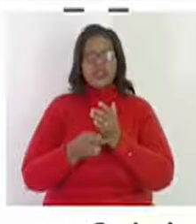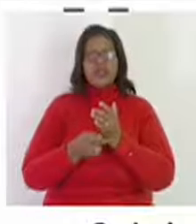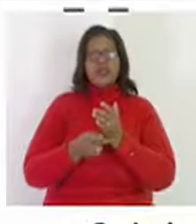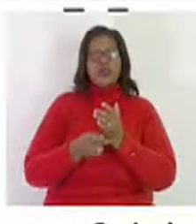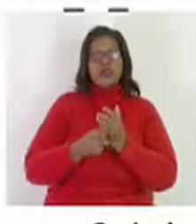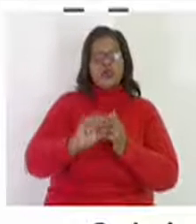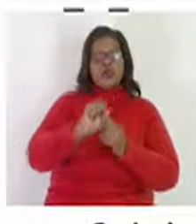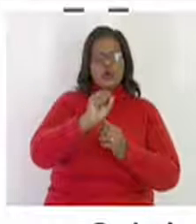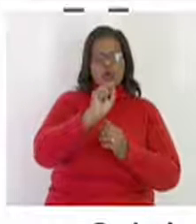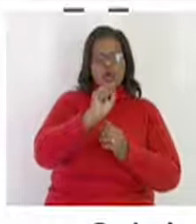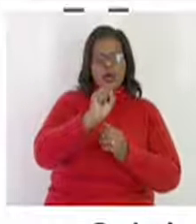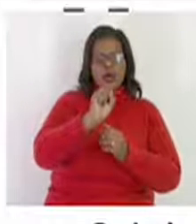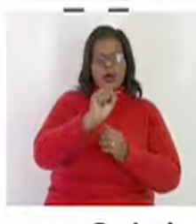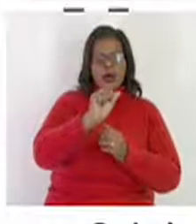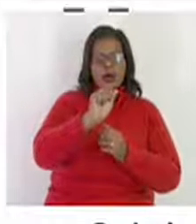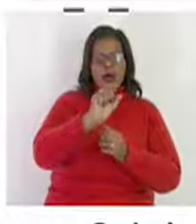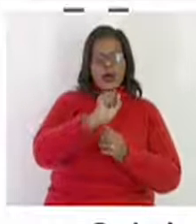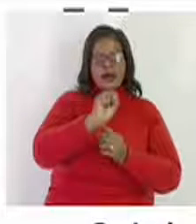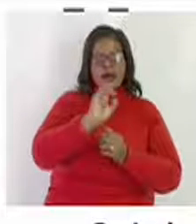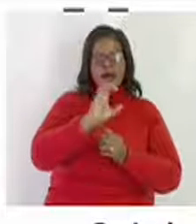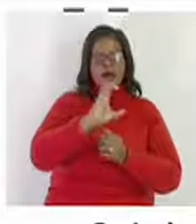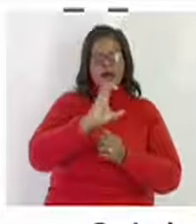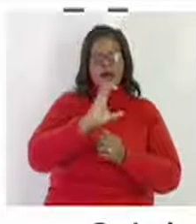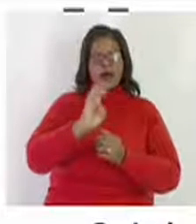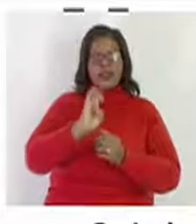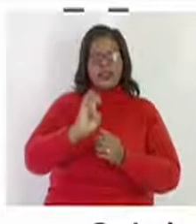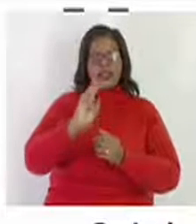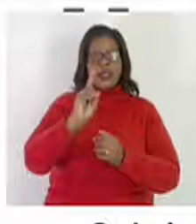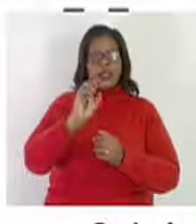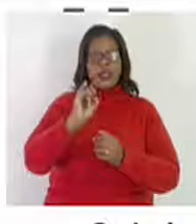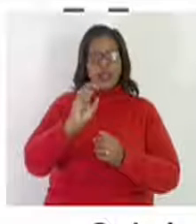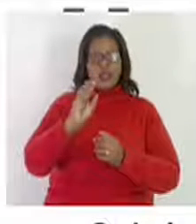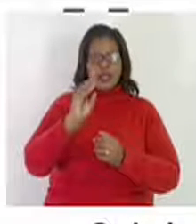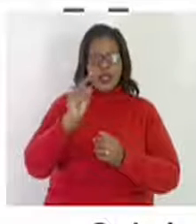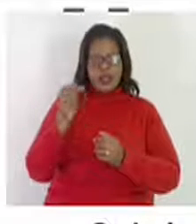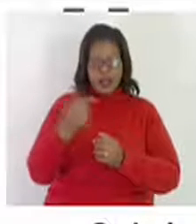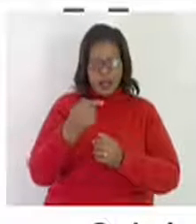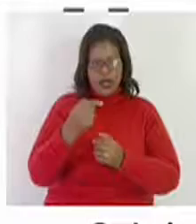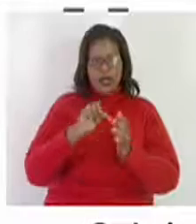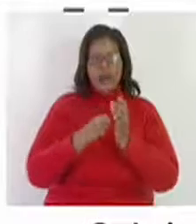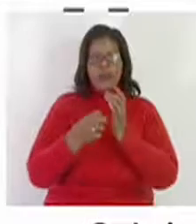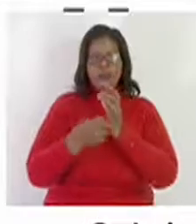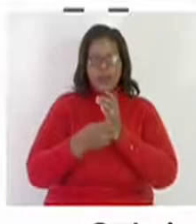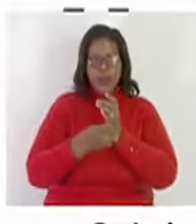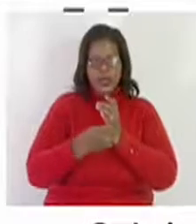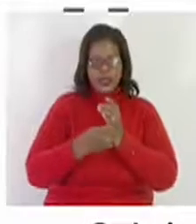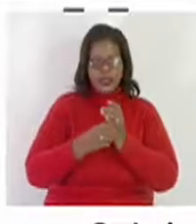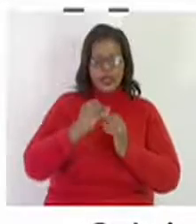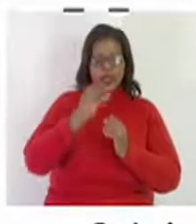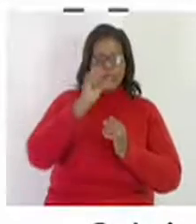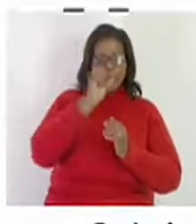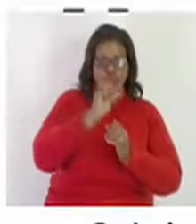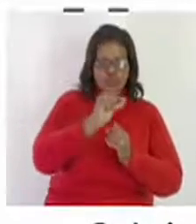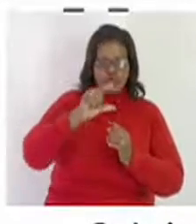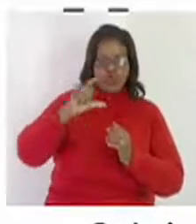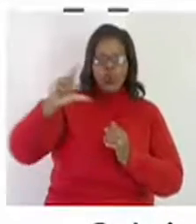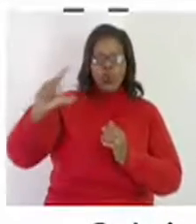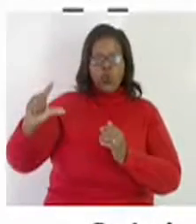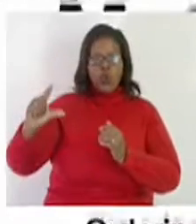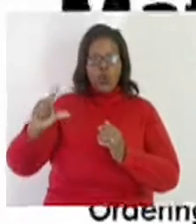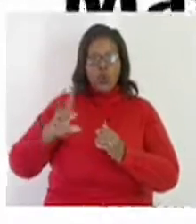means going up or rising. Descending order means going